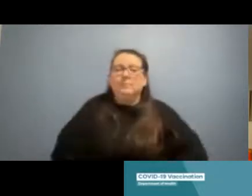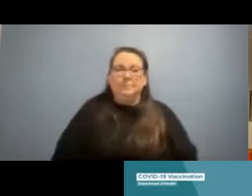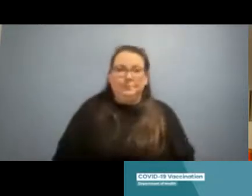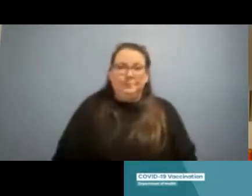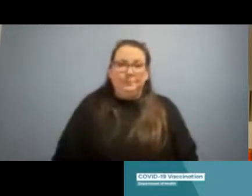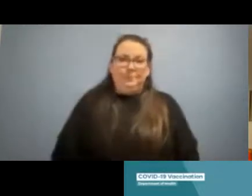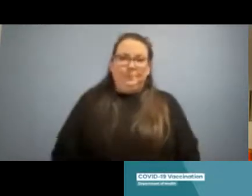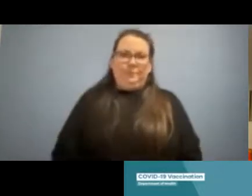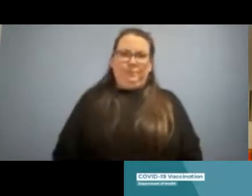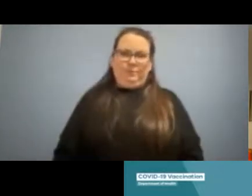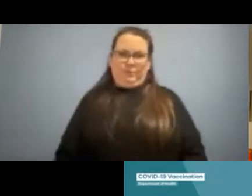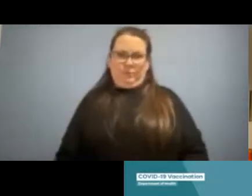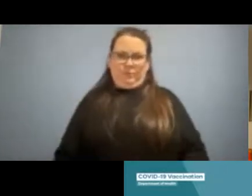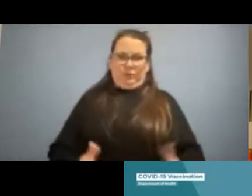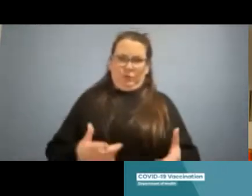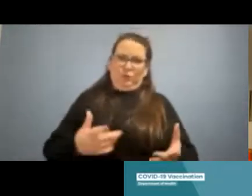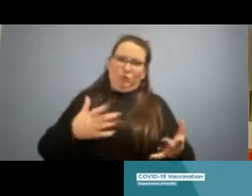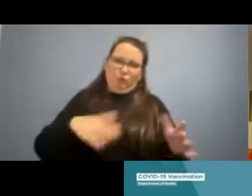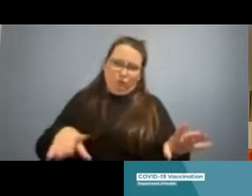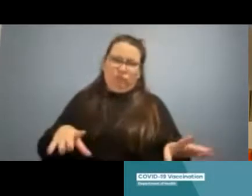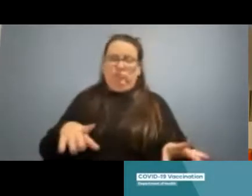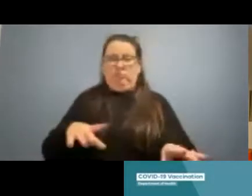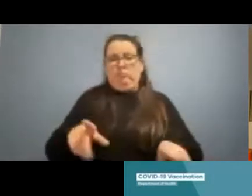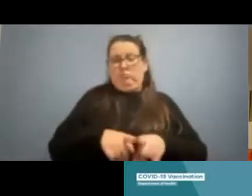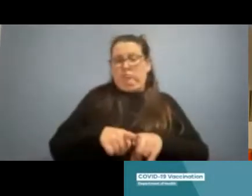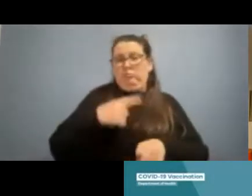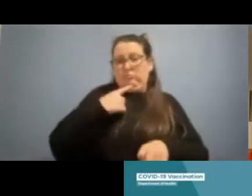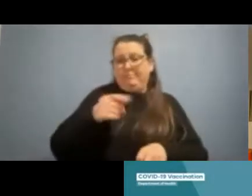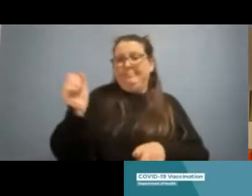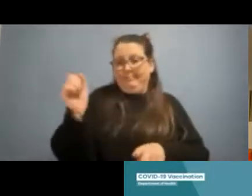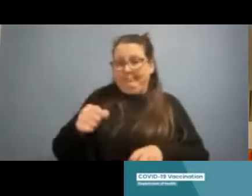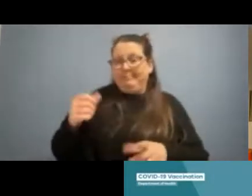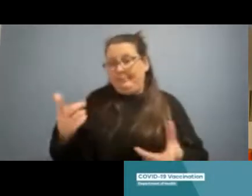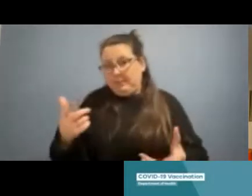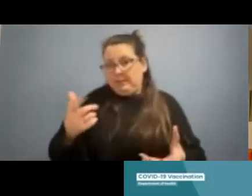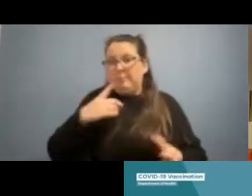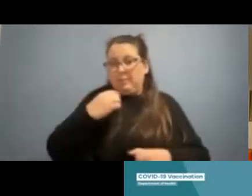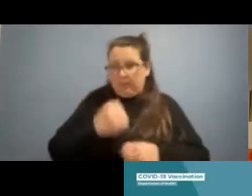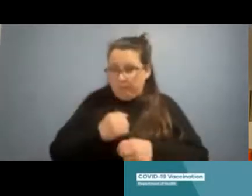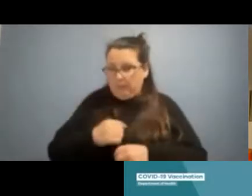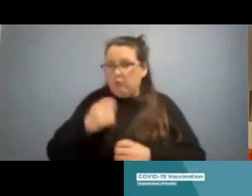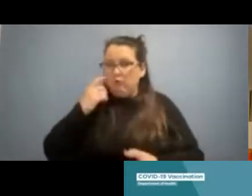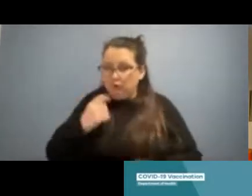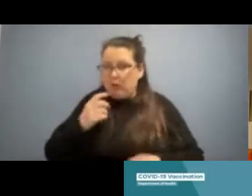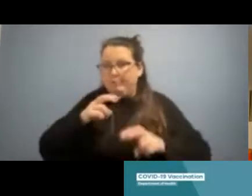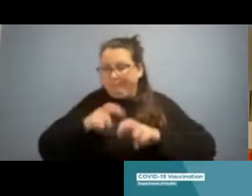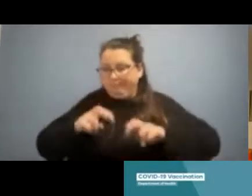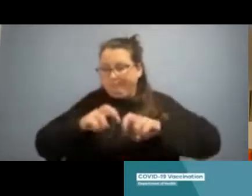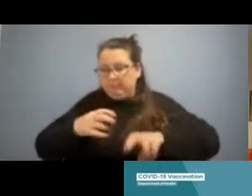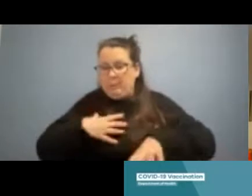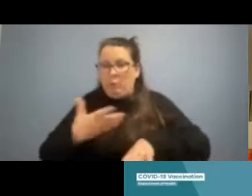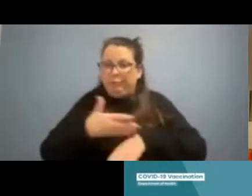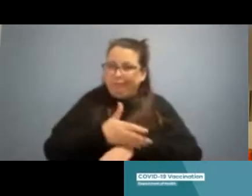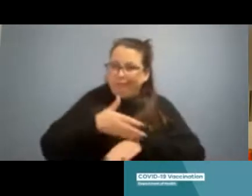of circumstances, and then even internationally as well, to get that done. So thank you on behalf